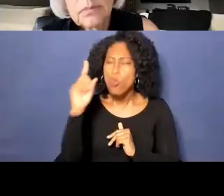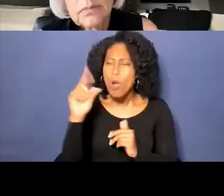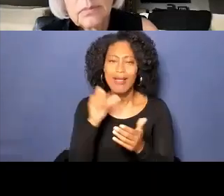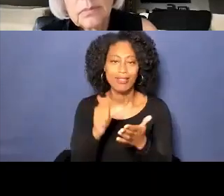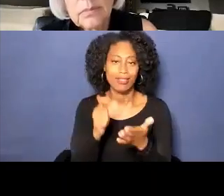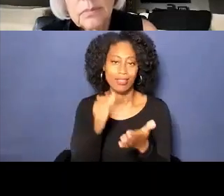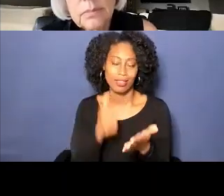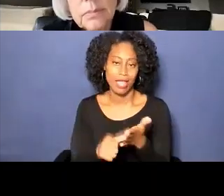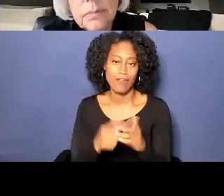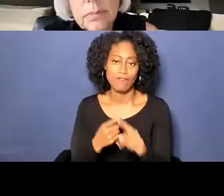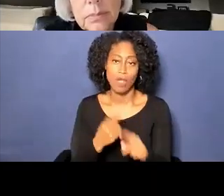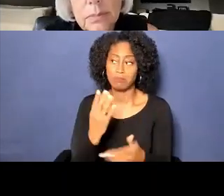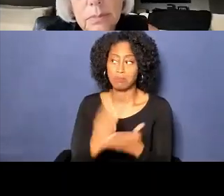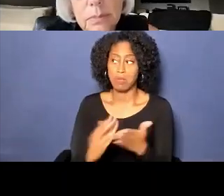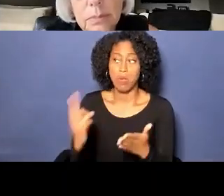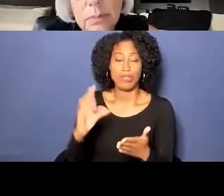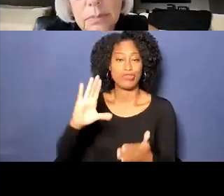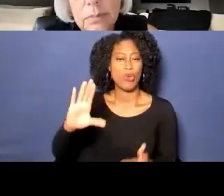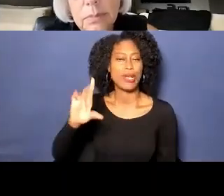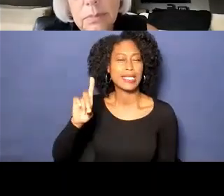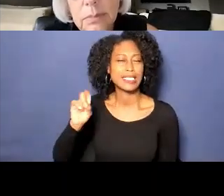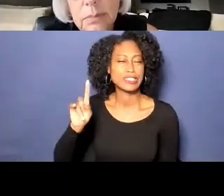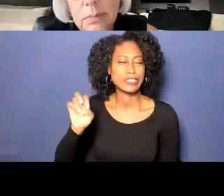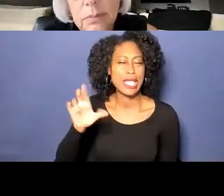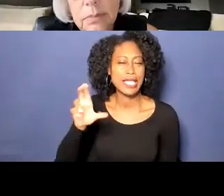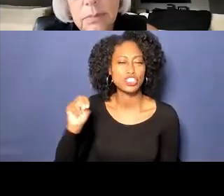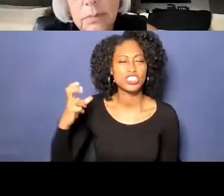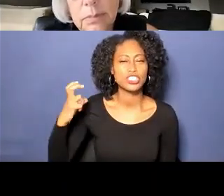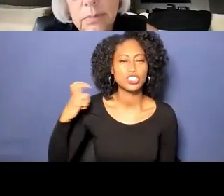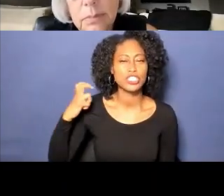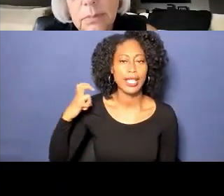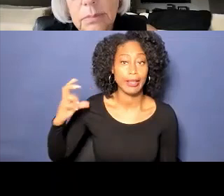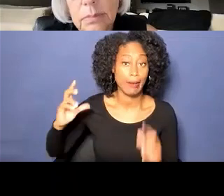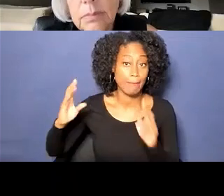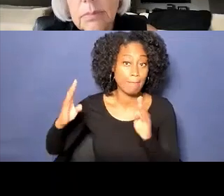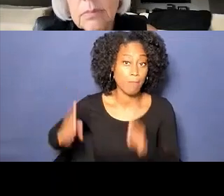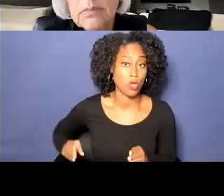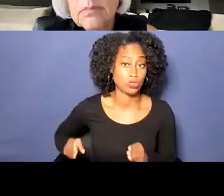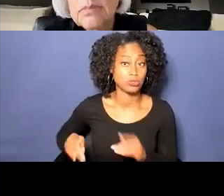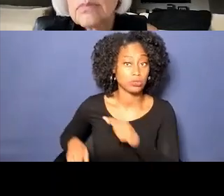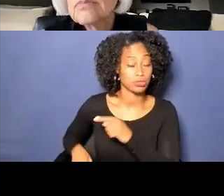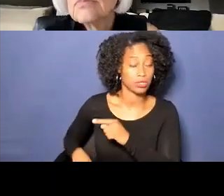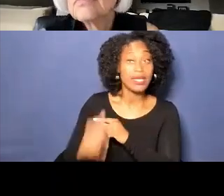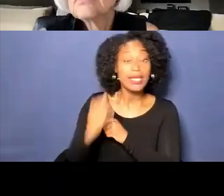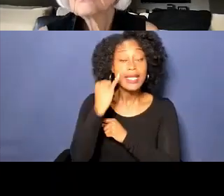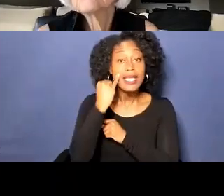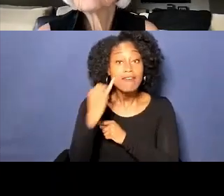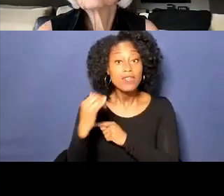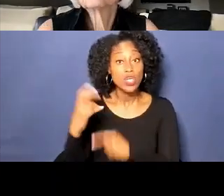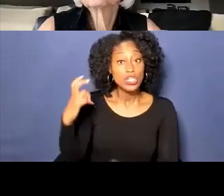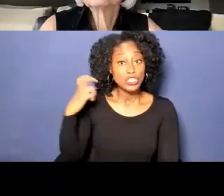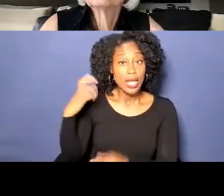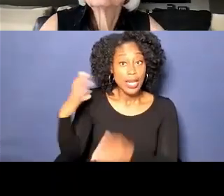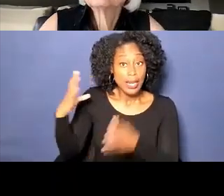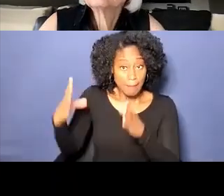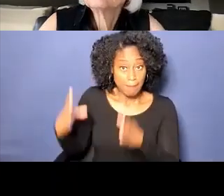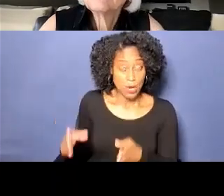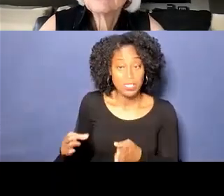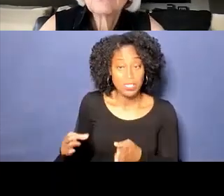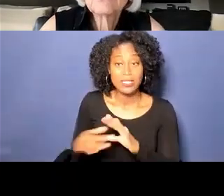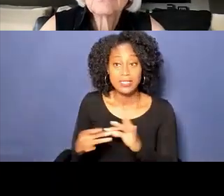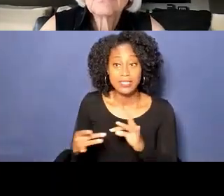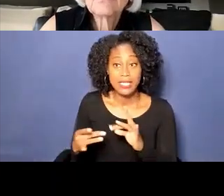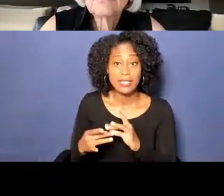someone, usually your dissertation chairperson. If this person if your chairperson of your dissertation is, say, not